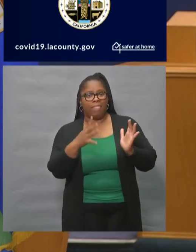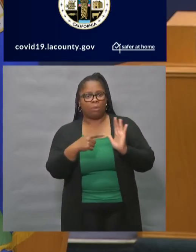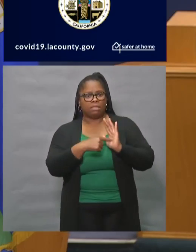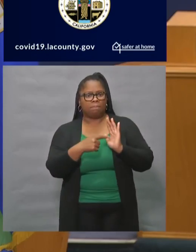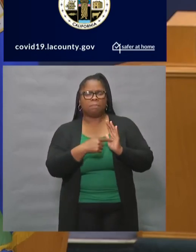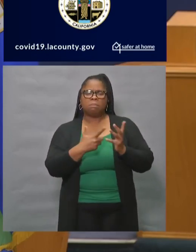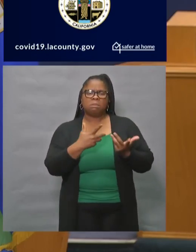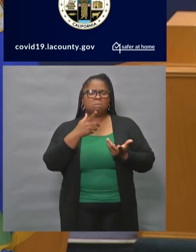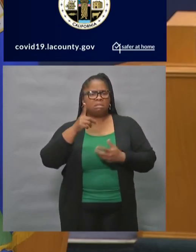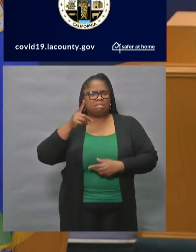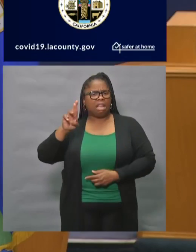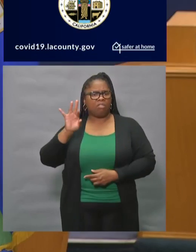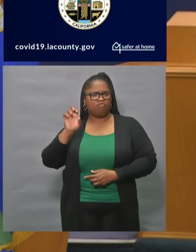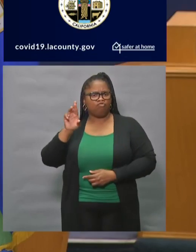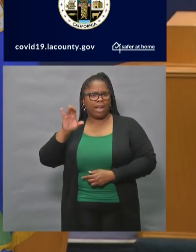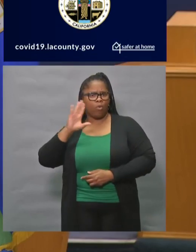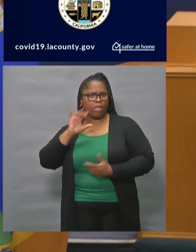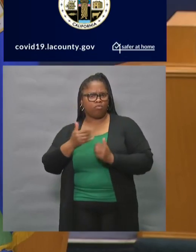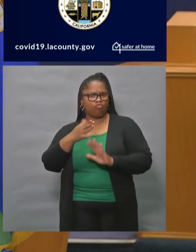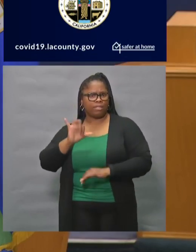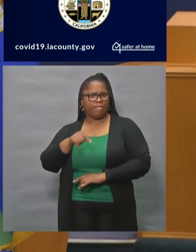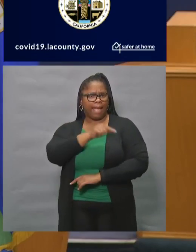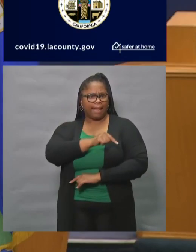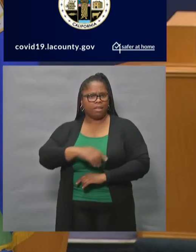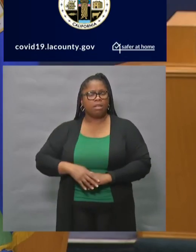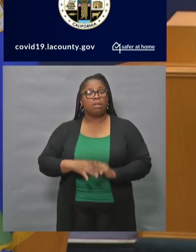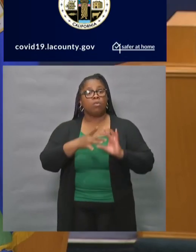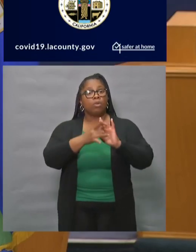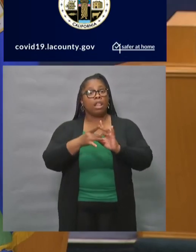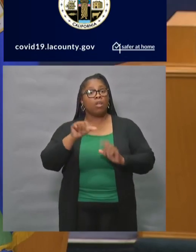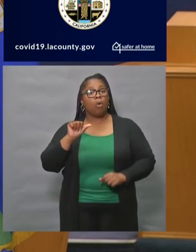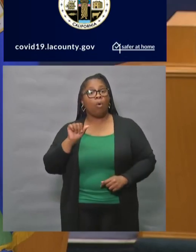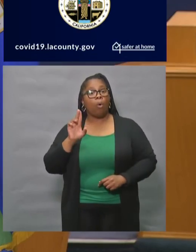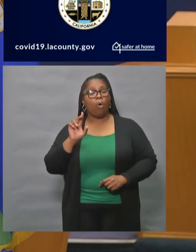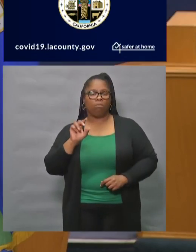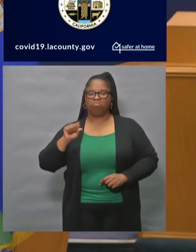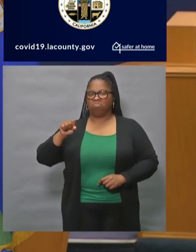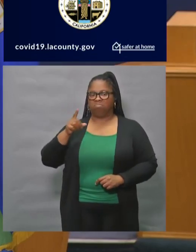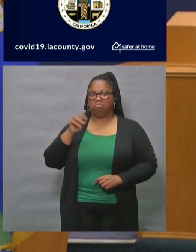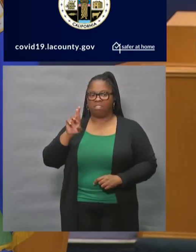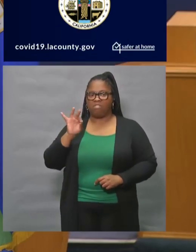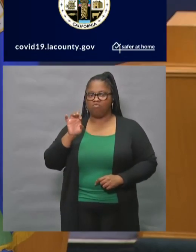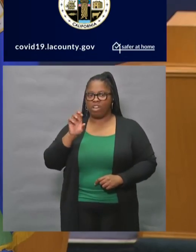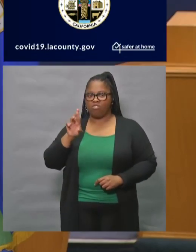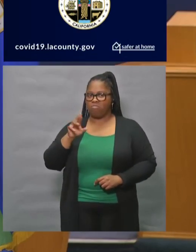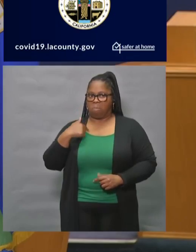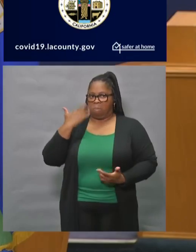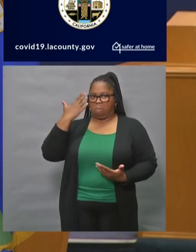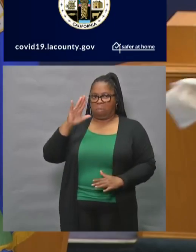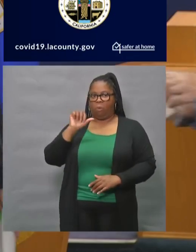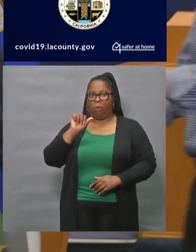answer. And then on the autopsy, I don't know. Dr. Ferrer will answer that question. Thank you.